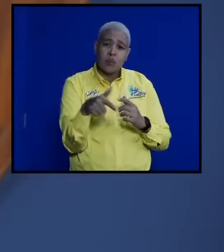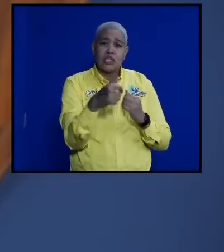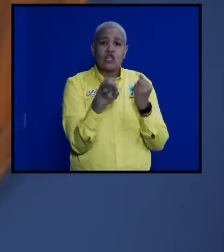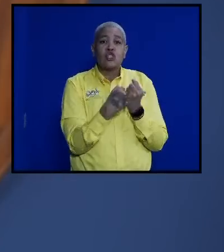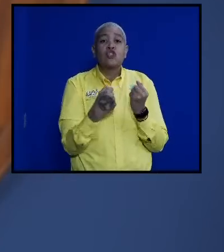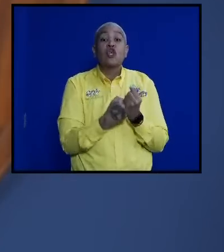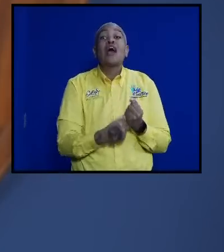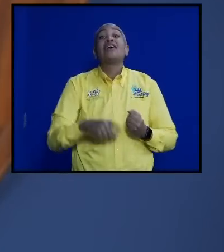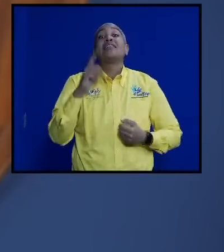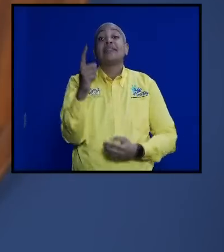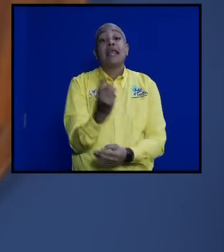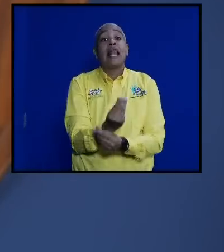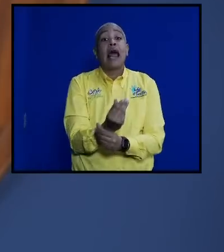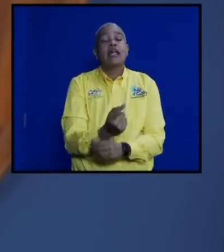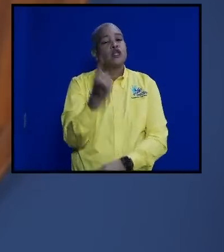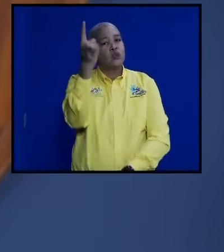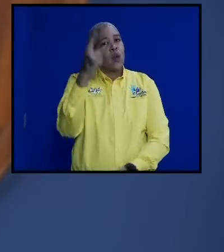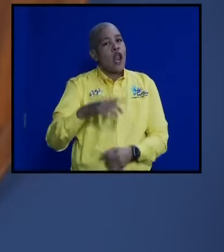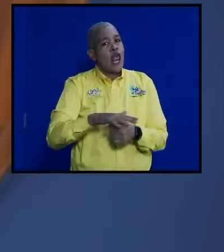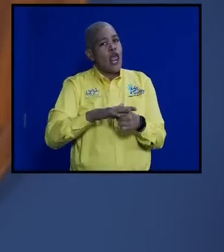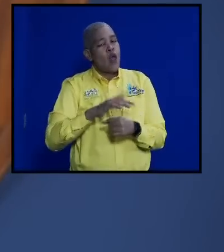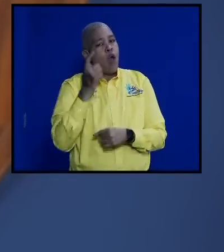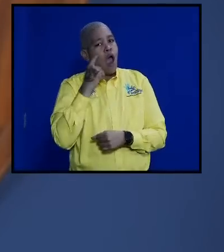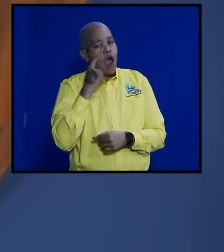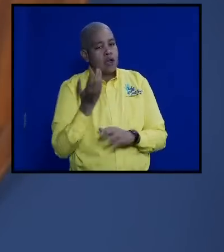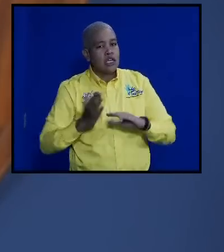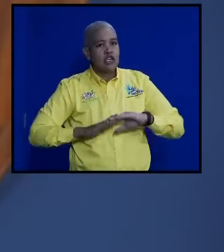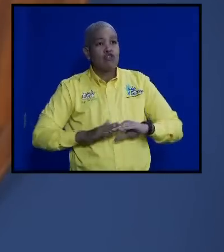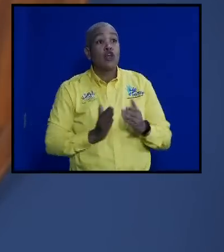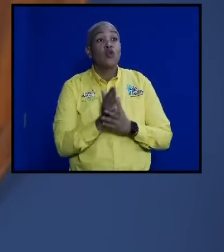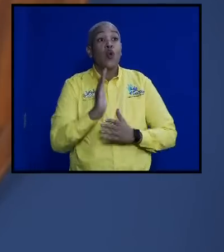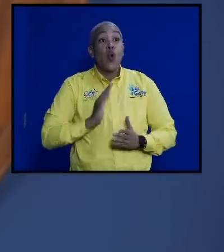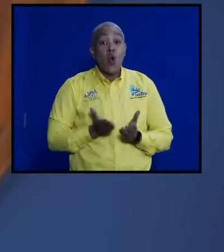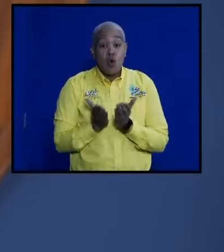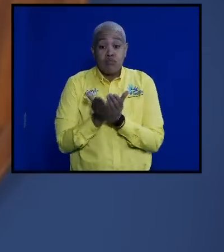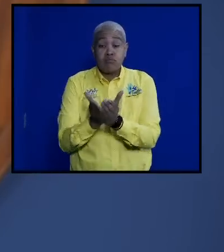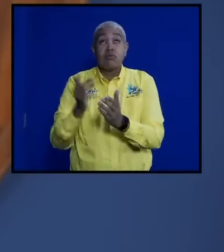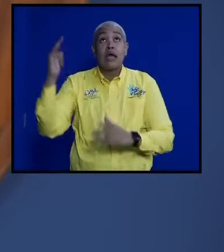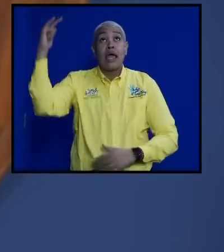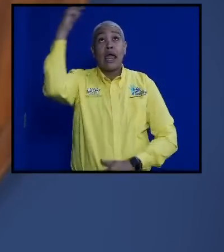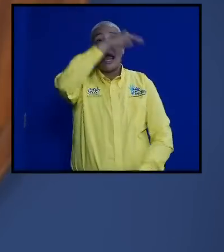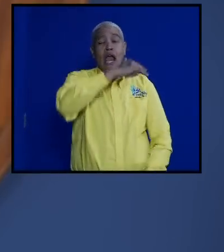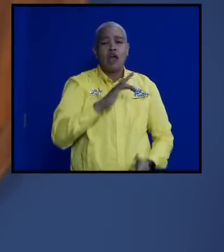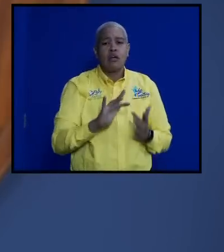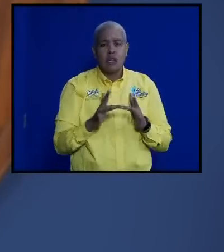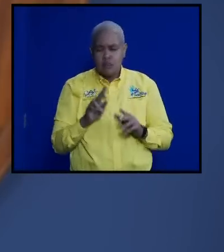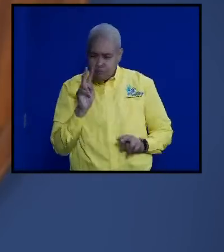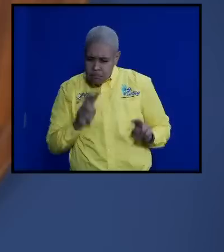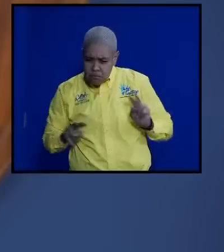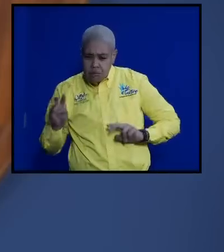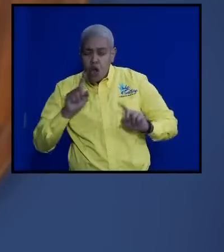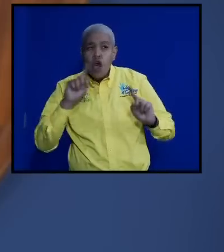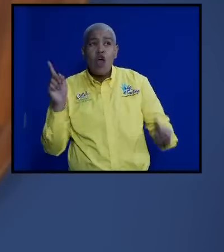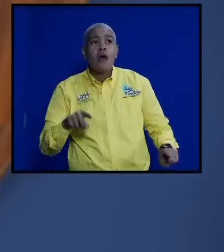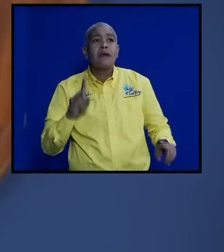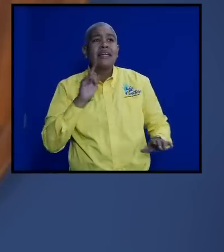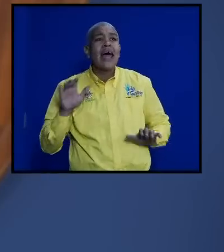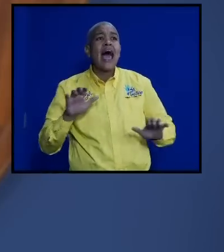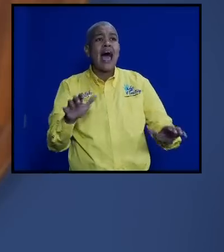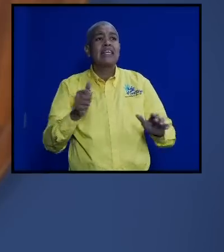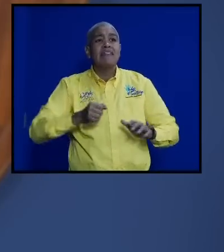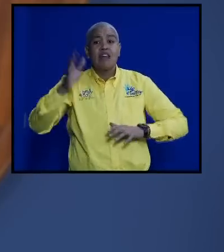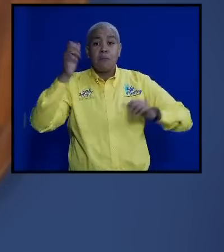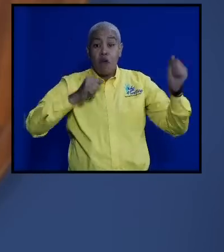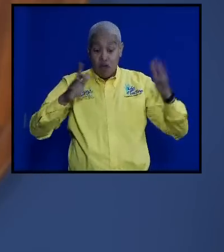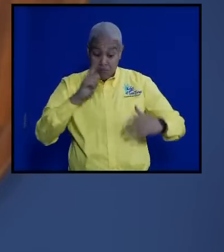one domain in which our presence has been increased. Through our Maritime Air and Cyber Command, the active deployment of the JDF Coast Guard and the